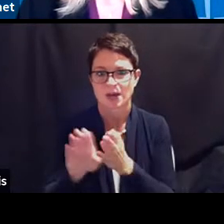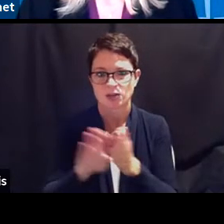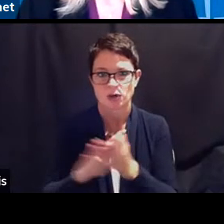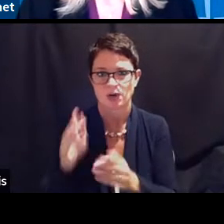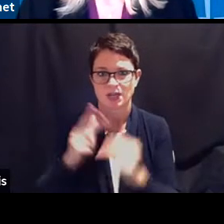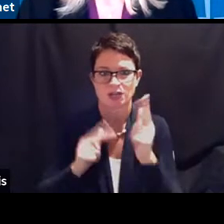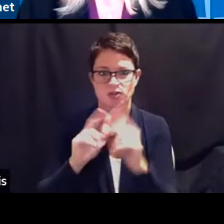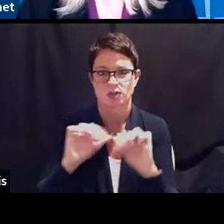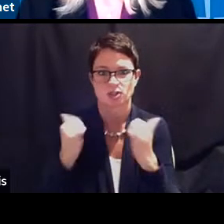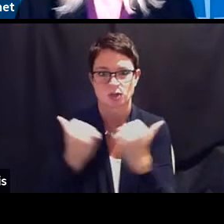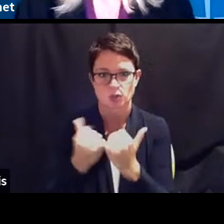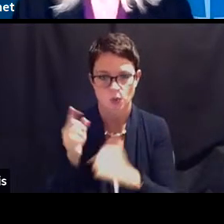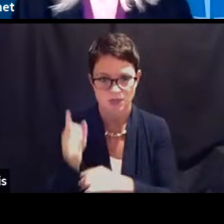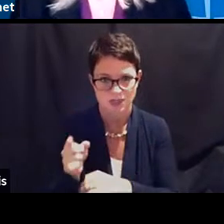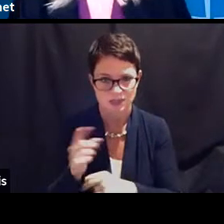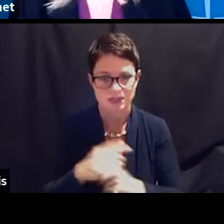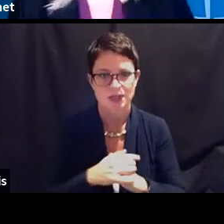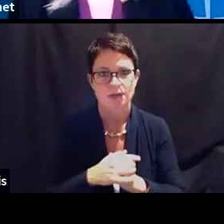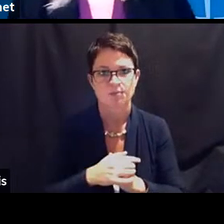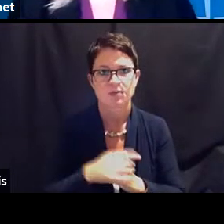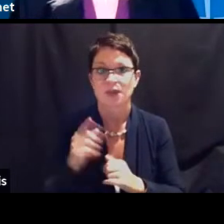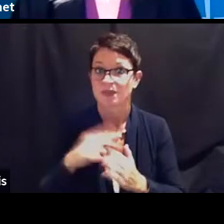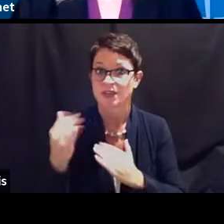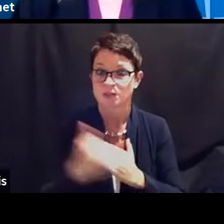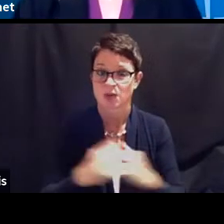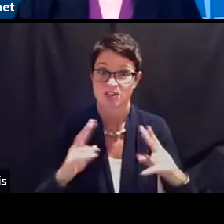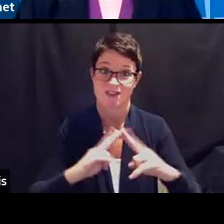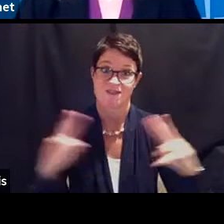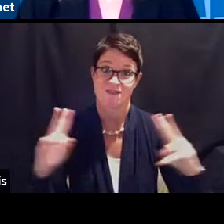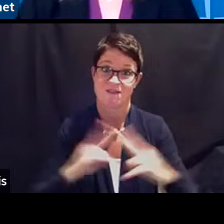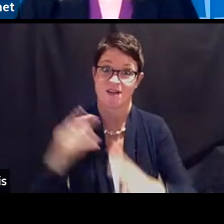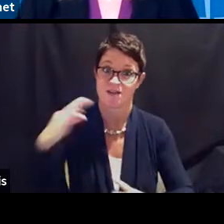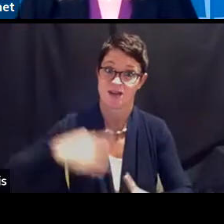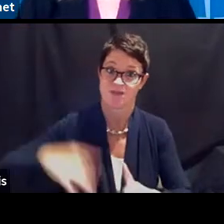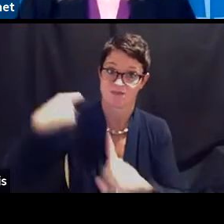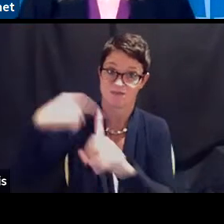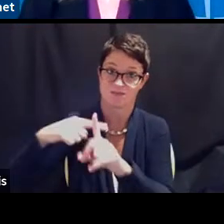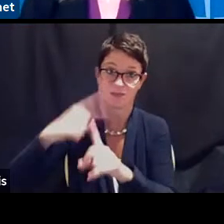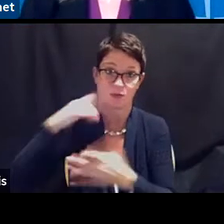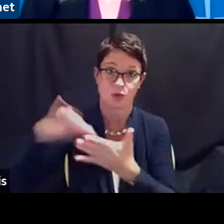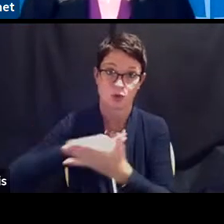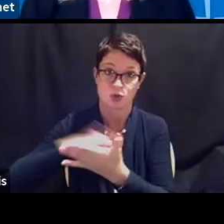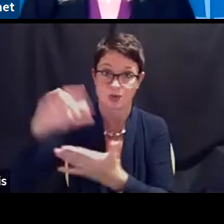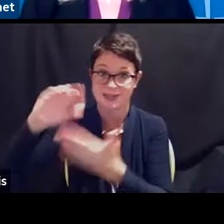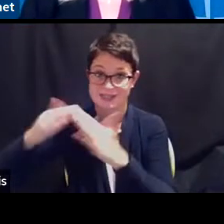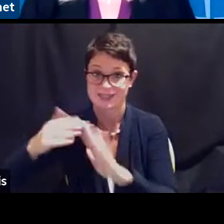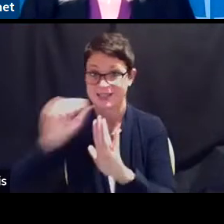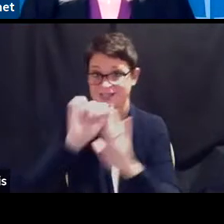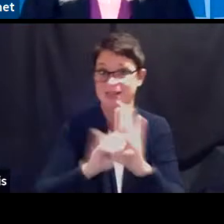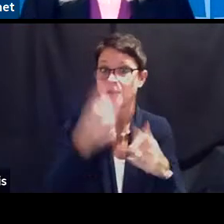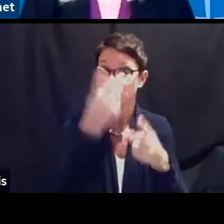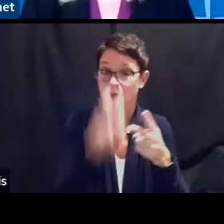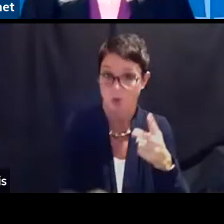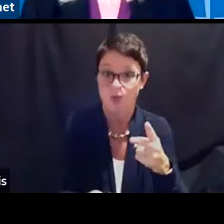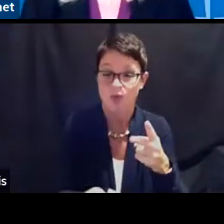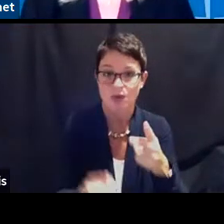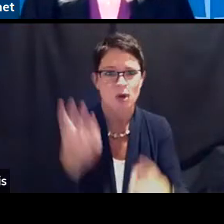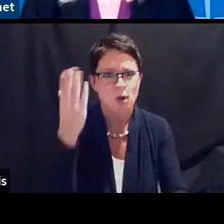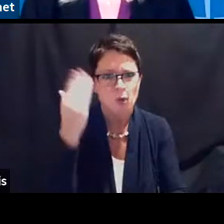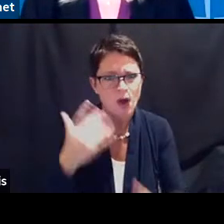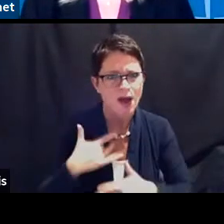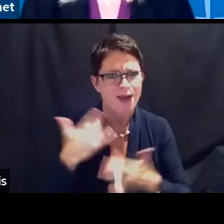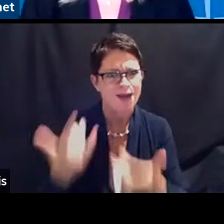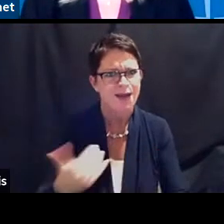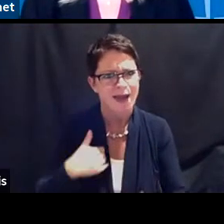Construction Association. This project is very, very good for New York State and New York City because normally we